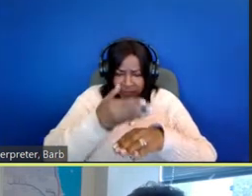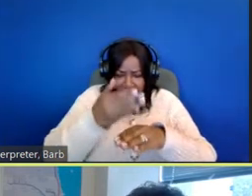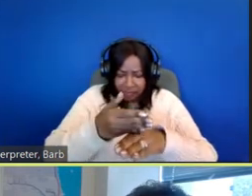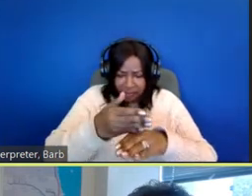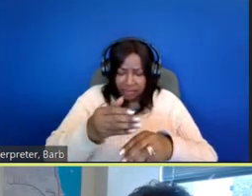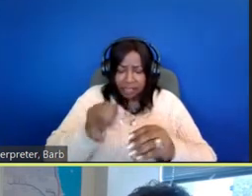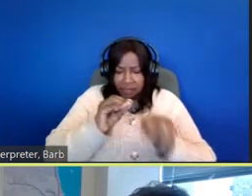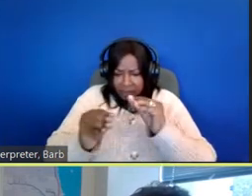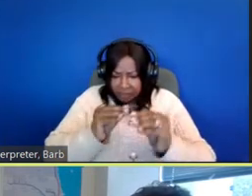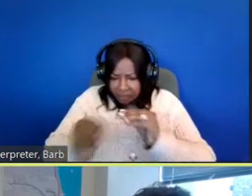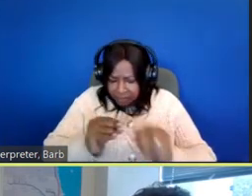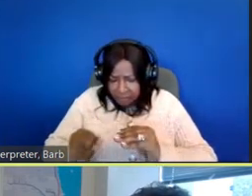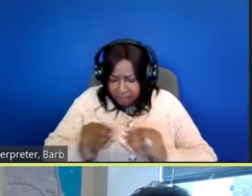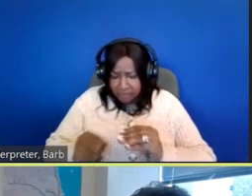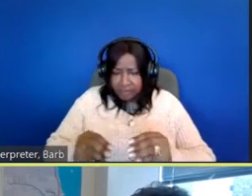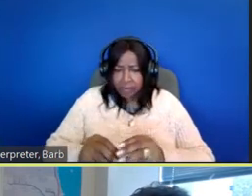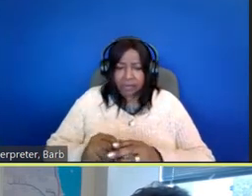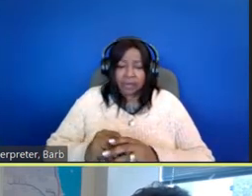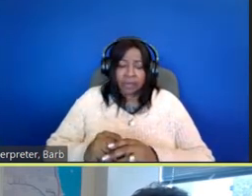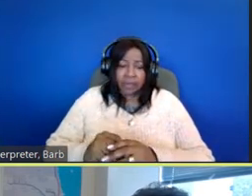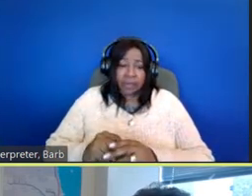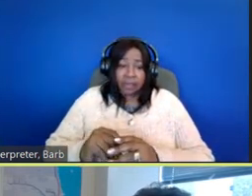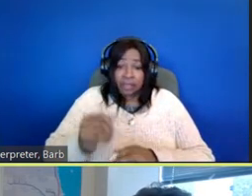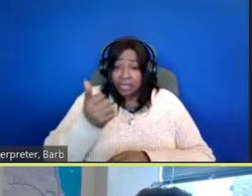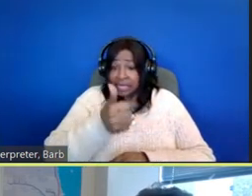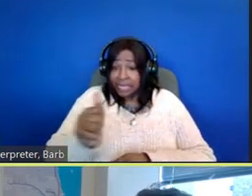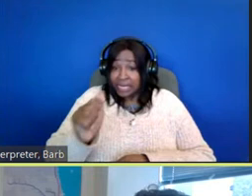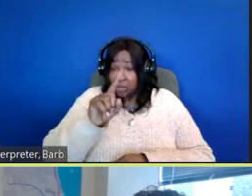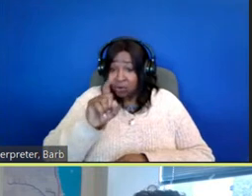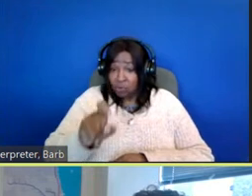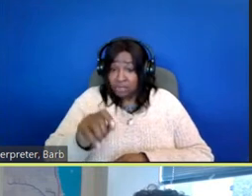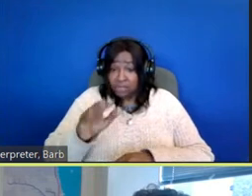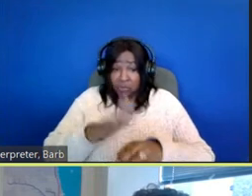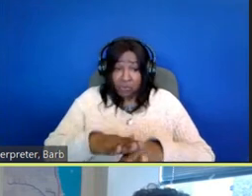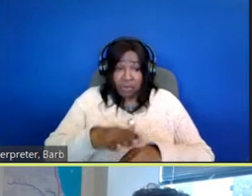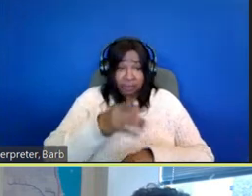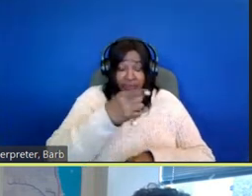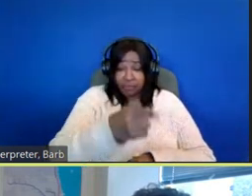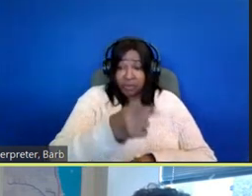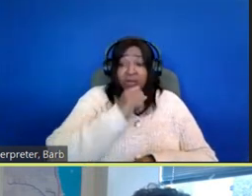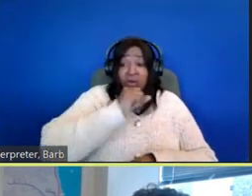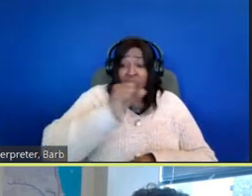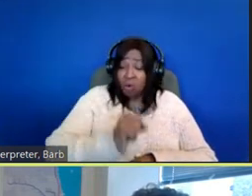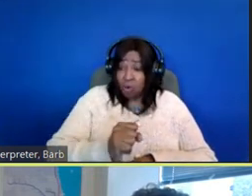old. Any questions on the existing fare box?